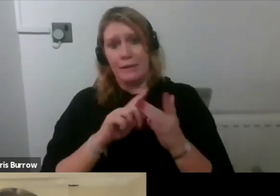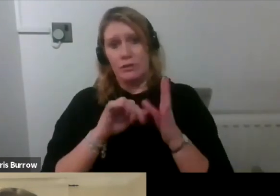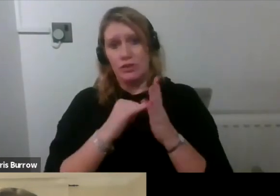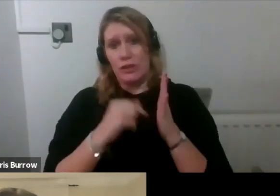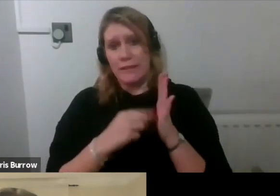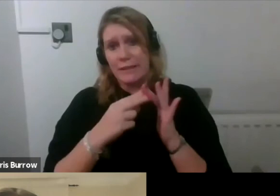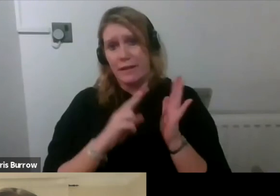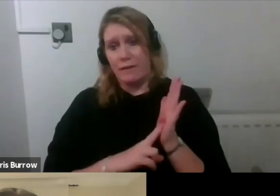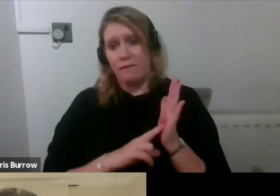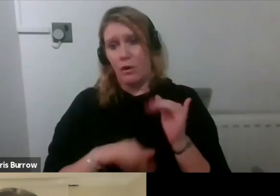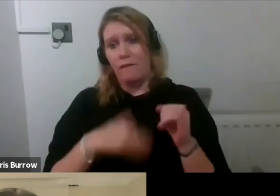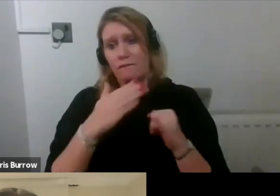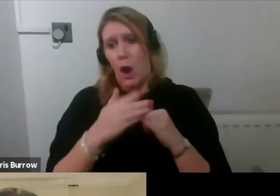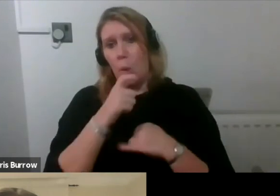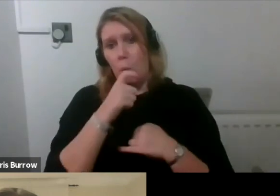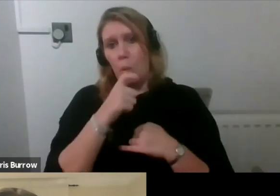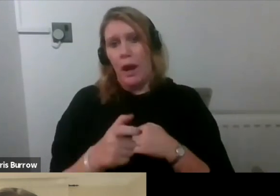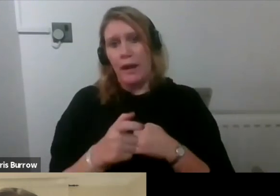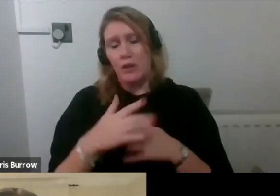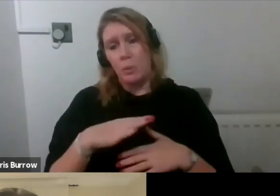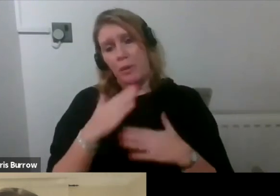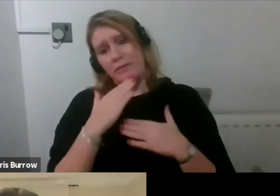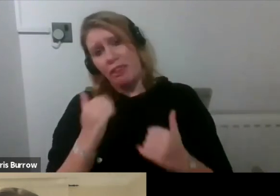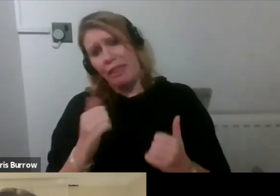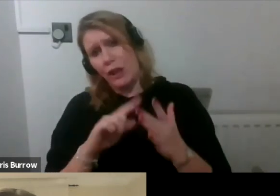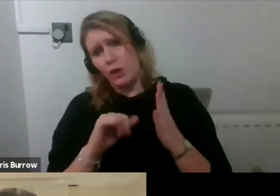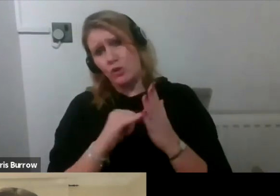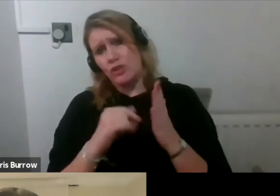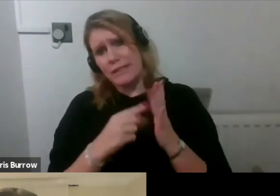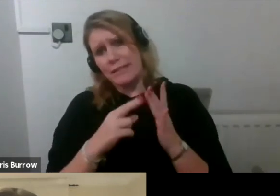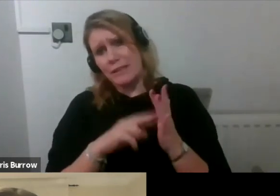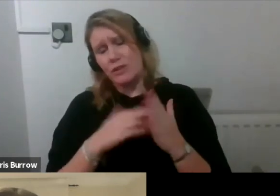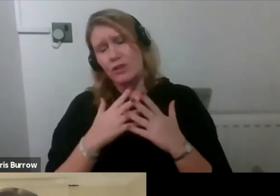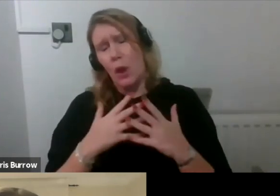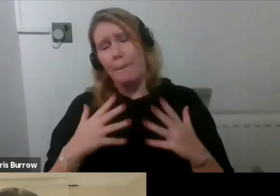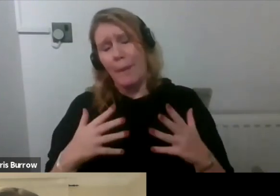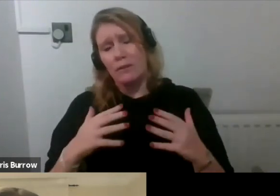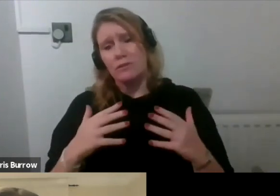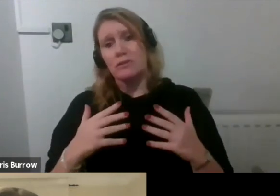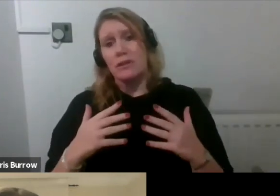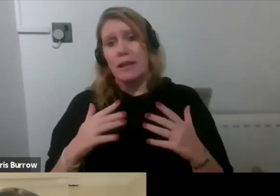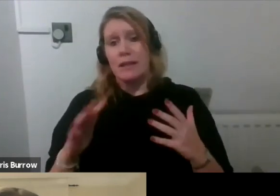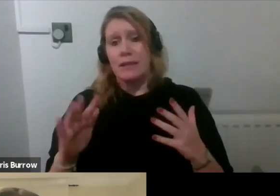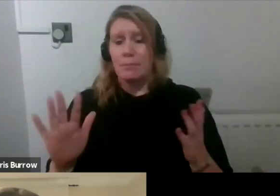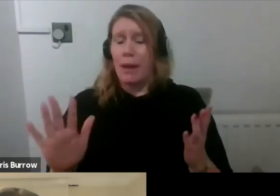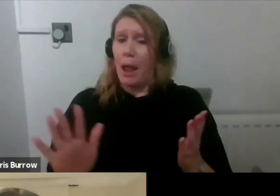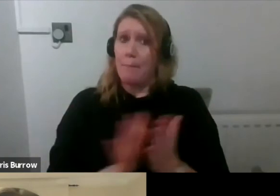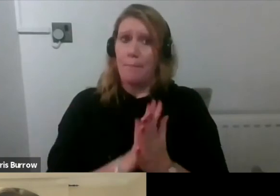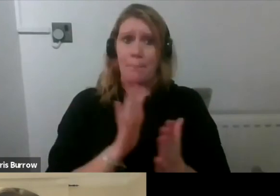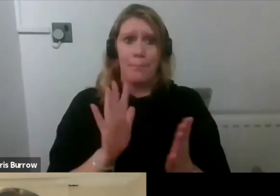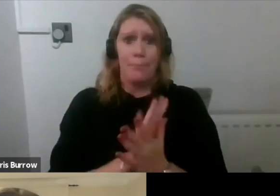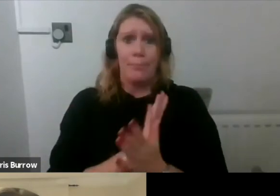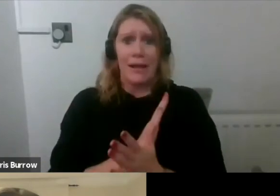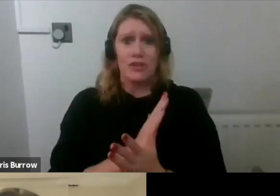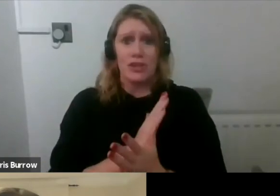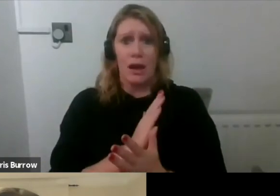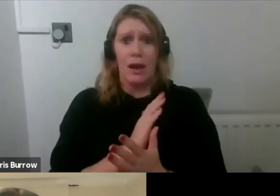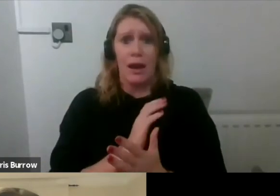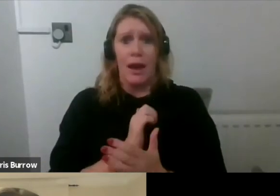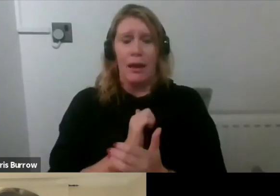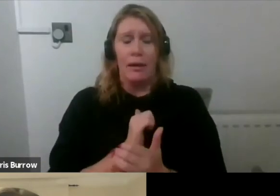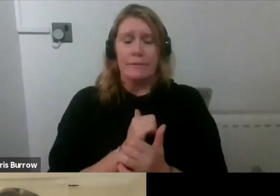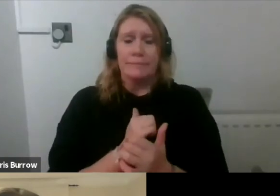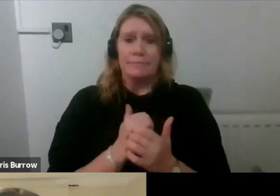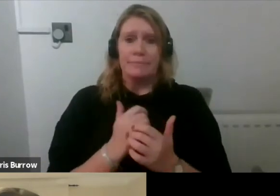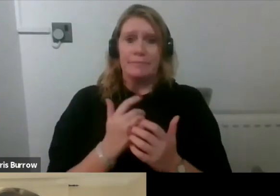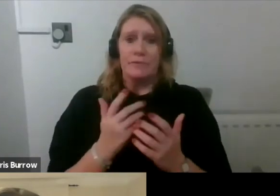word, Justin. I wanted to just say thank you so much again. It's been such a pleasure as well as a privilege to